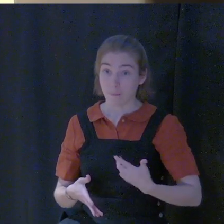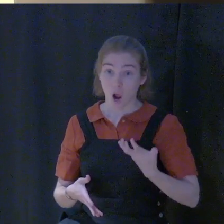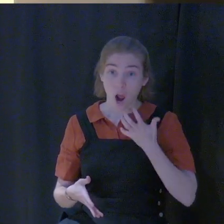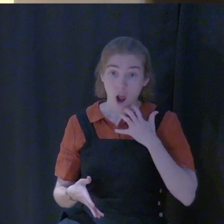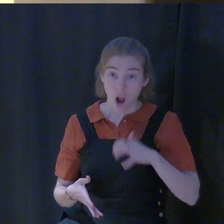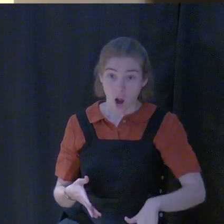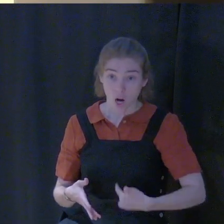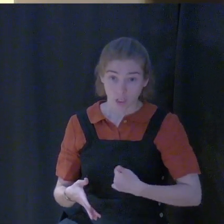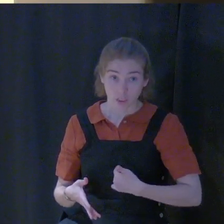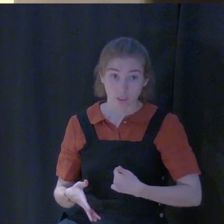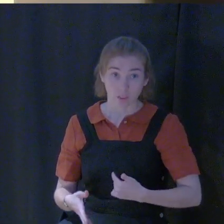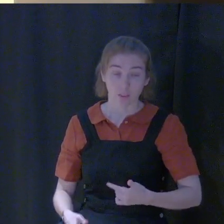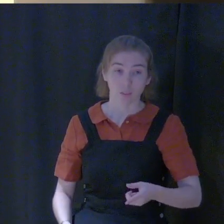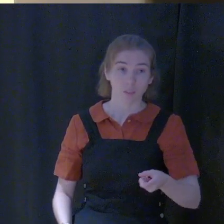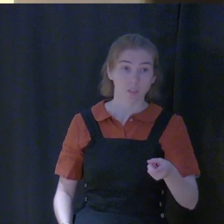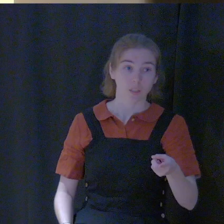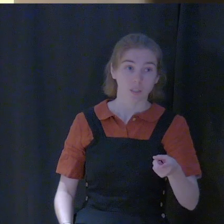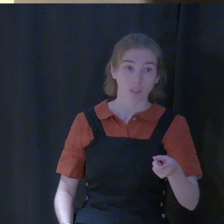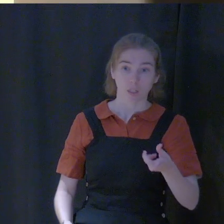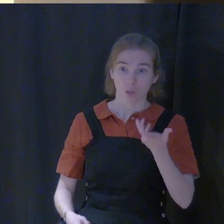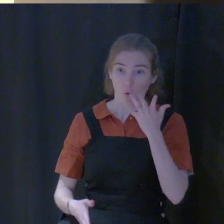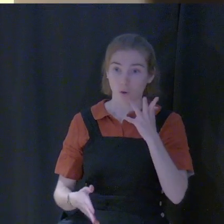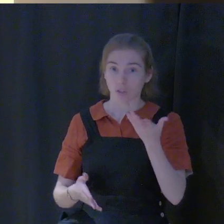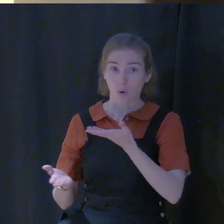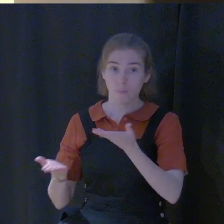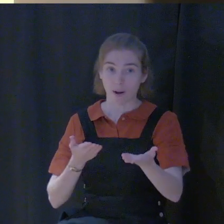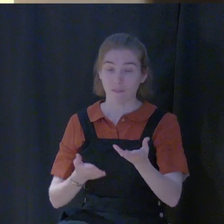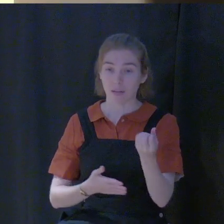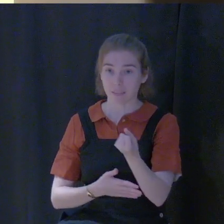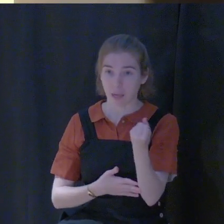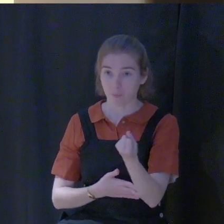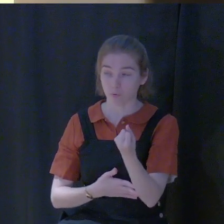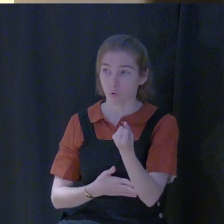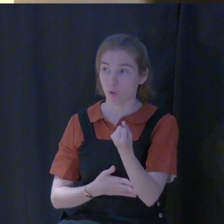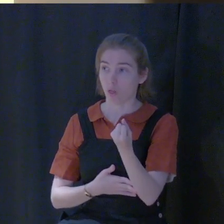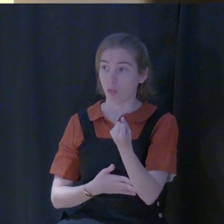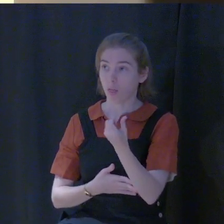Should be what we provide at church and Sabbath school